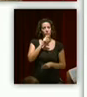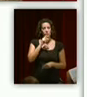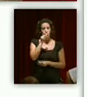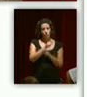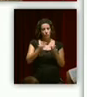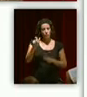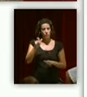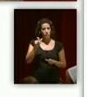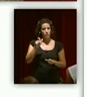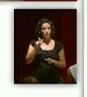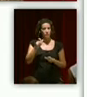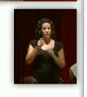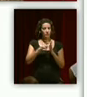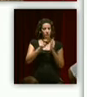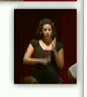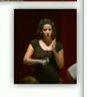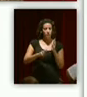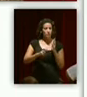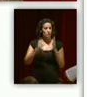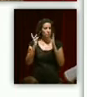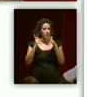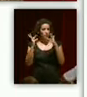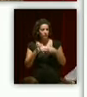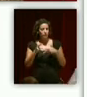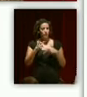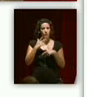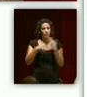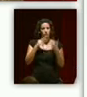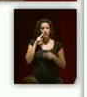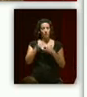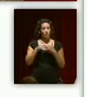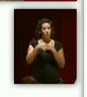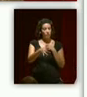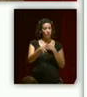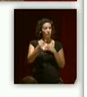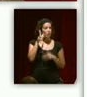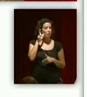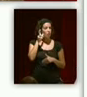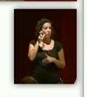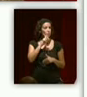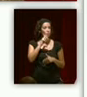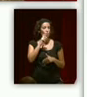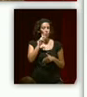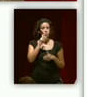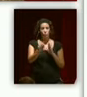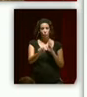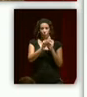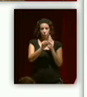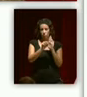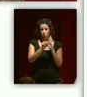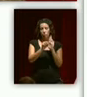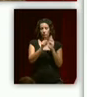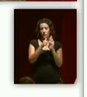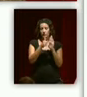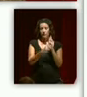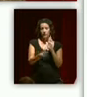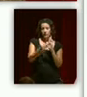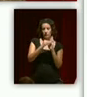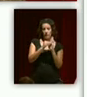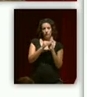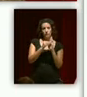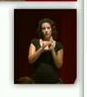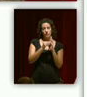In order to manage this algorithm, people from physics and mathematics areas have dealt with this algorithm. It's